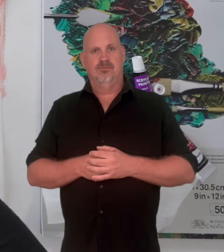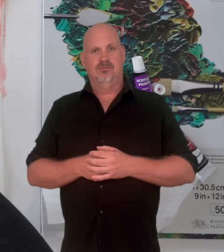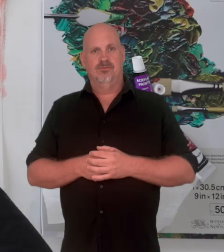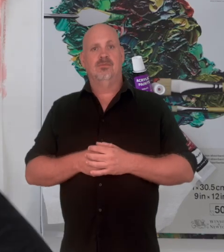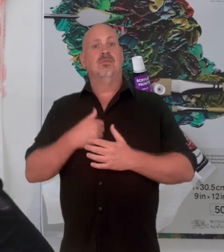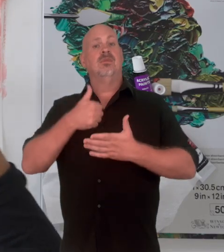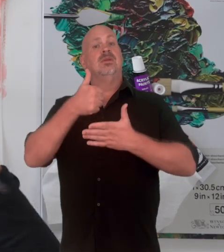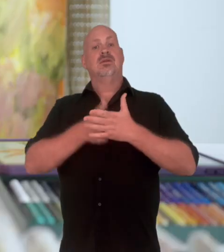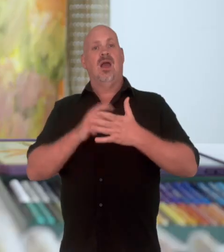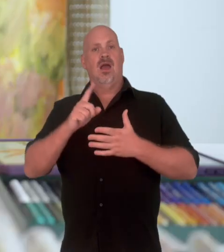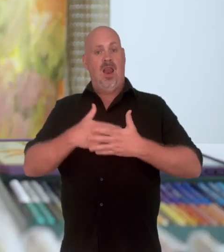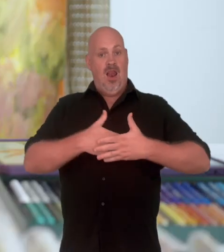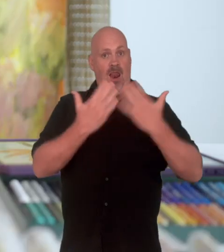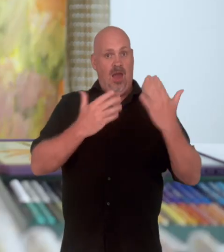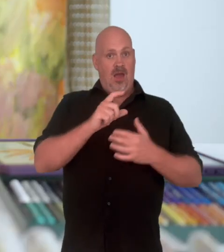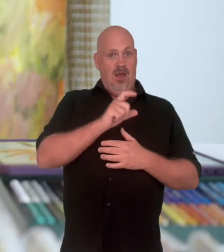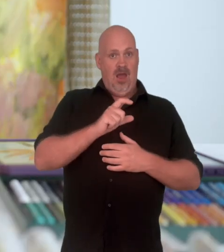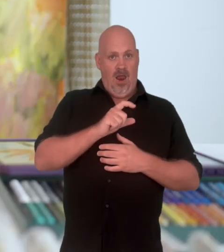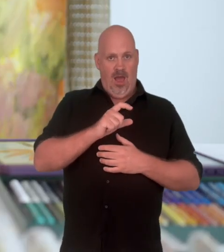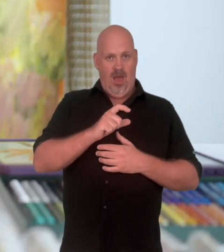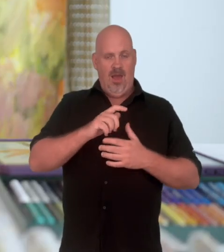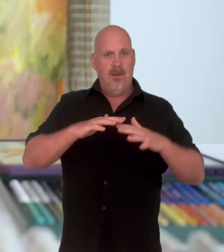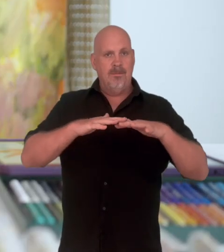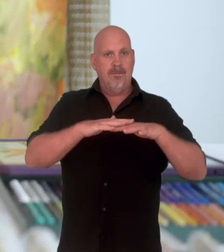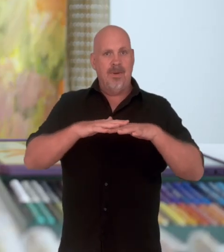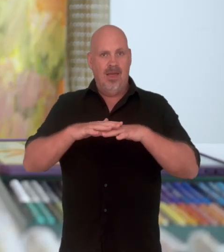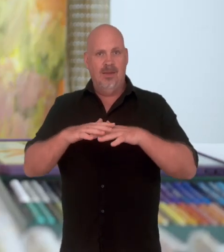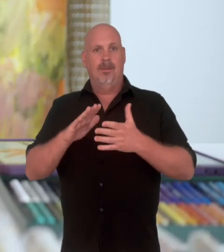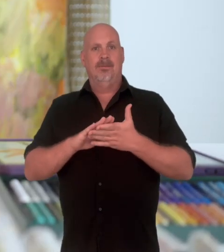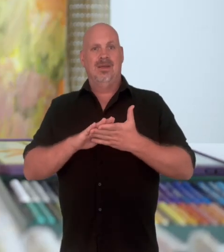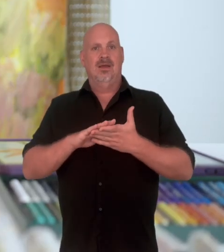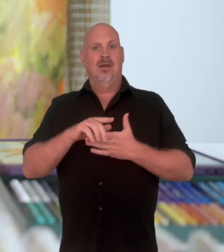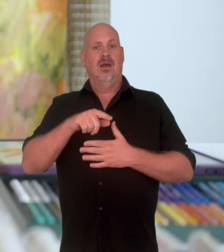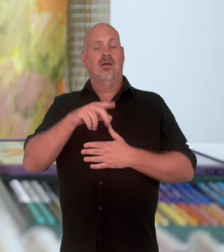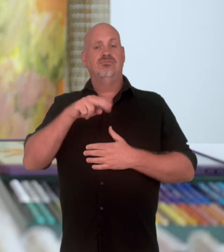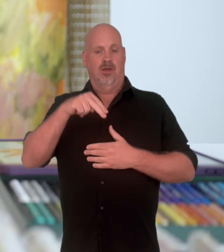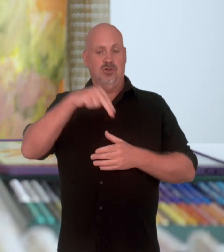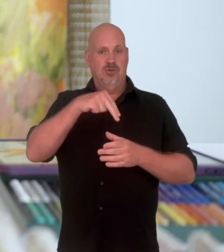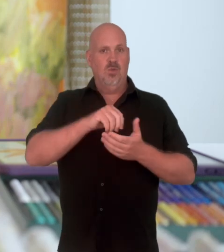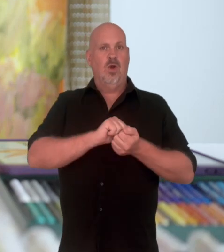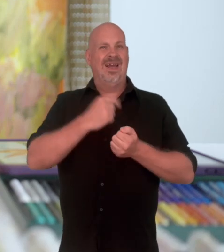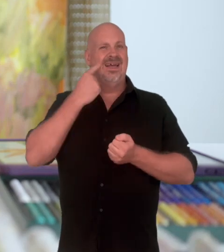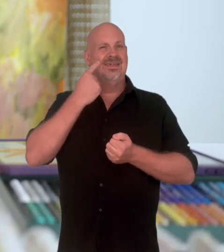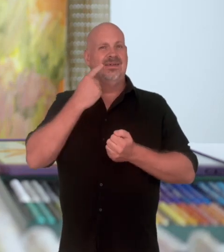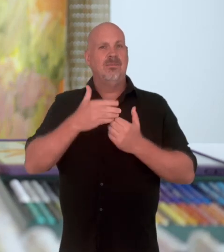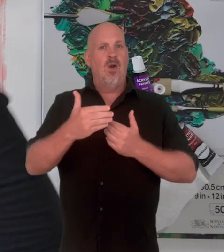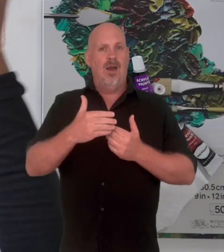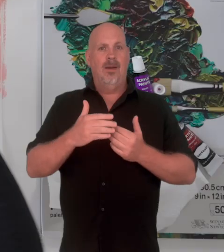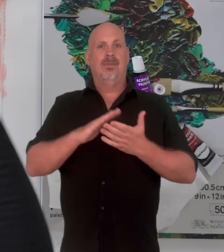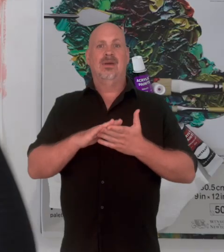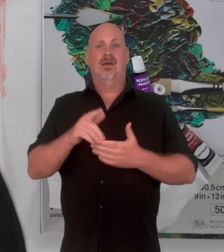I started by blending the lighter color so that I can use the same brush. It makes cleaning easy at the end. You just have to clean one